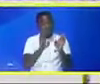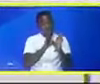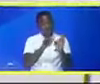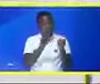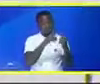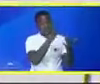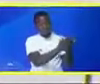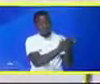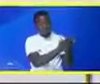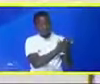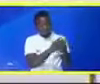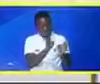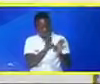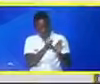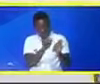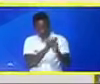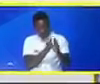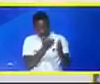prison.